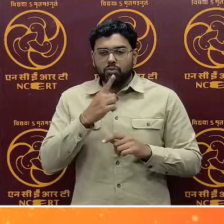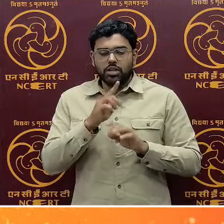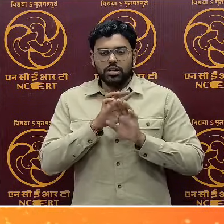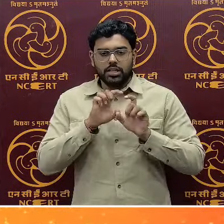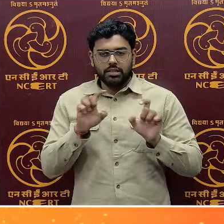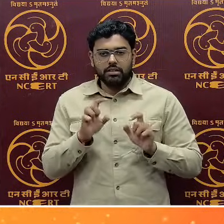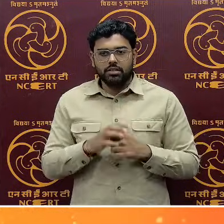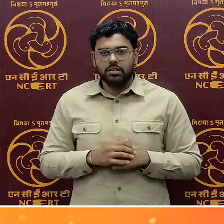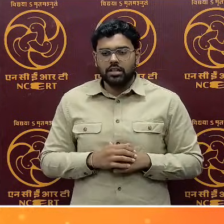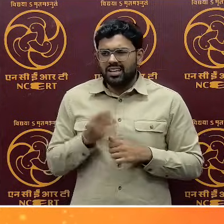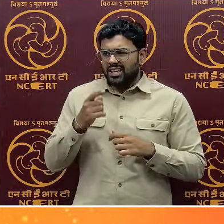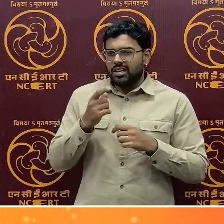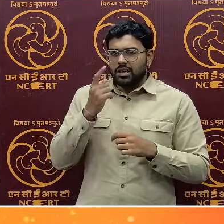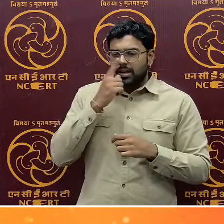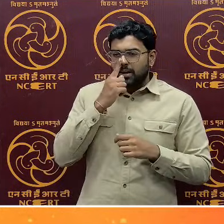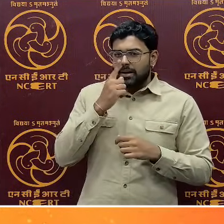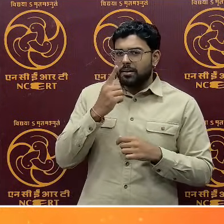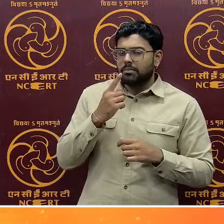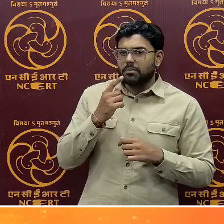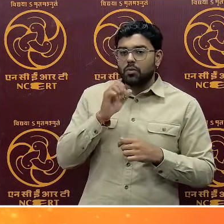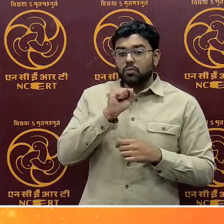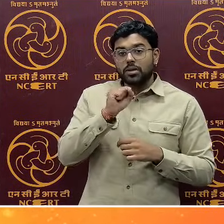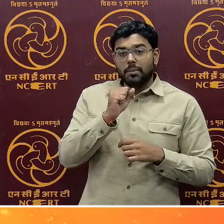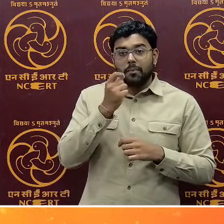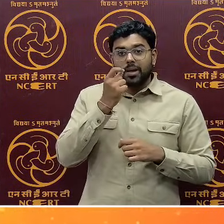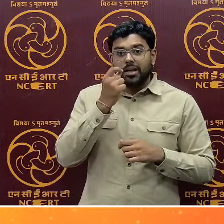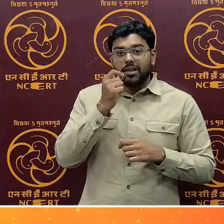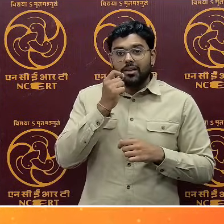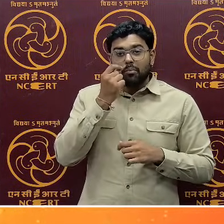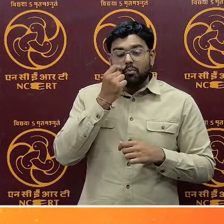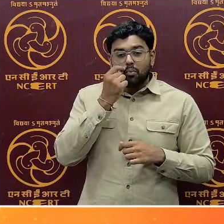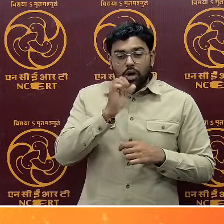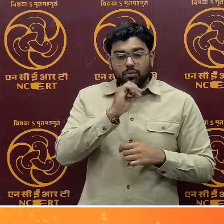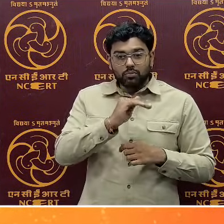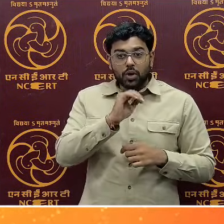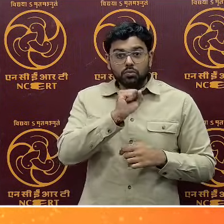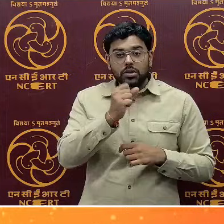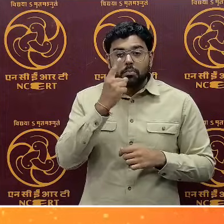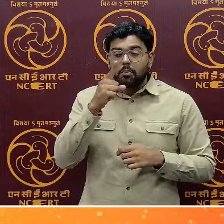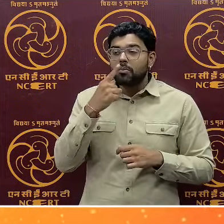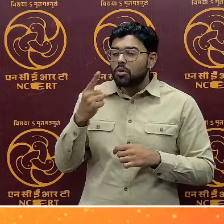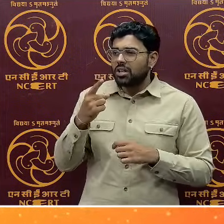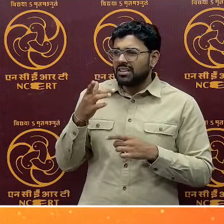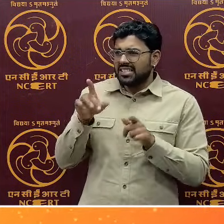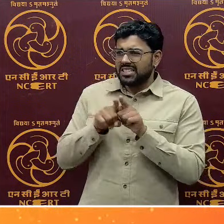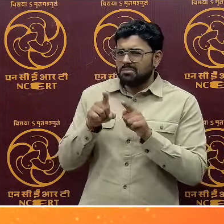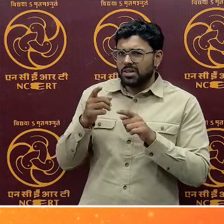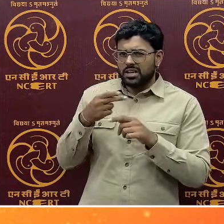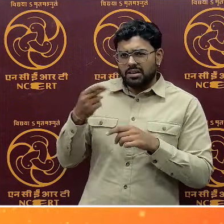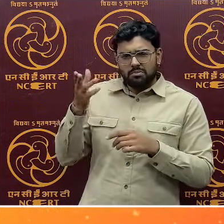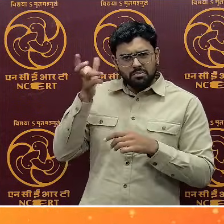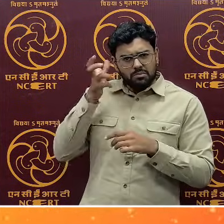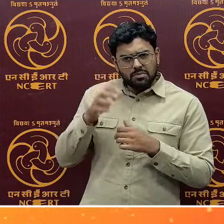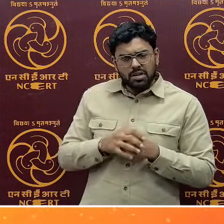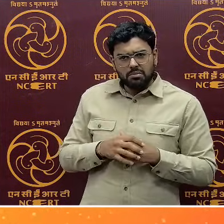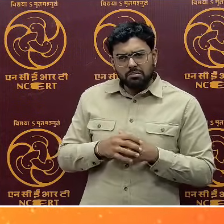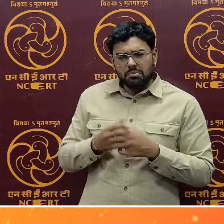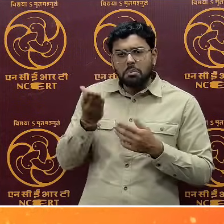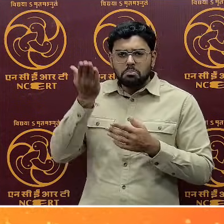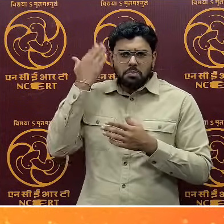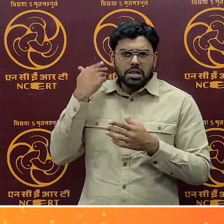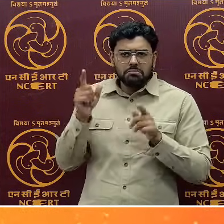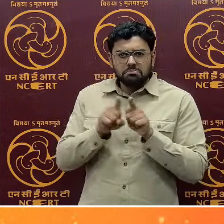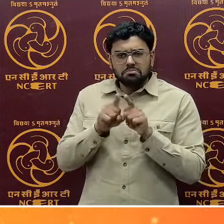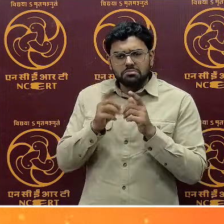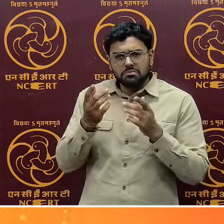That name is familiar. So now as he said this name, so Mrs. Brown said that name is familiar because she must have heard that name